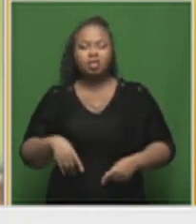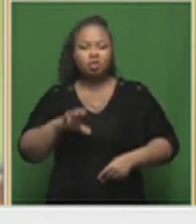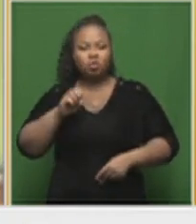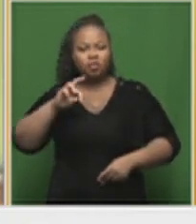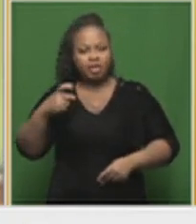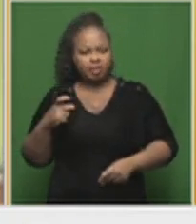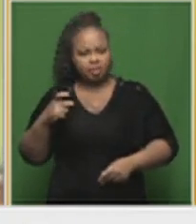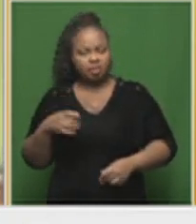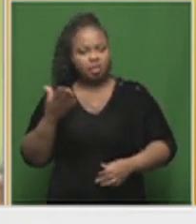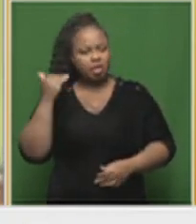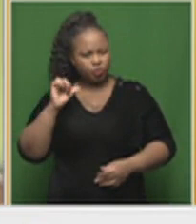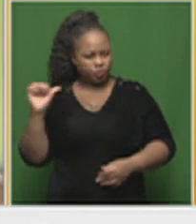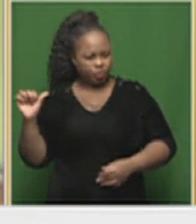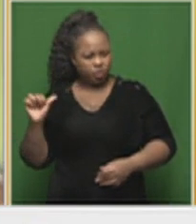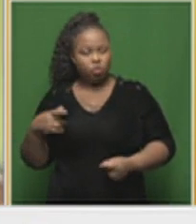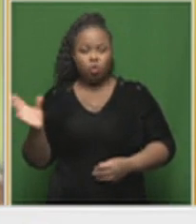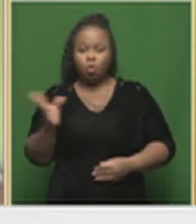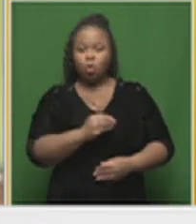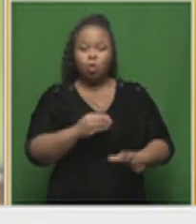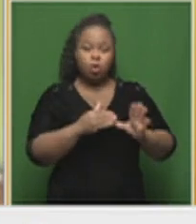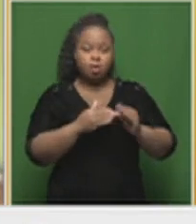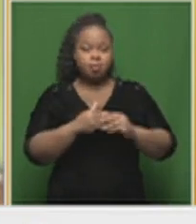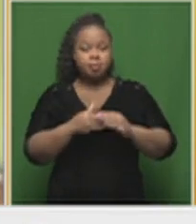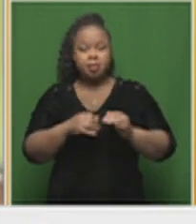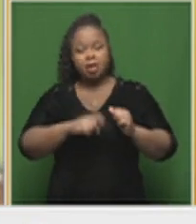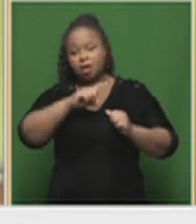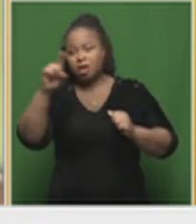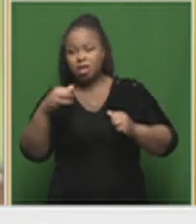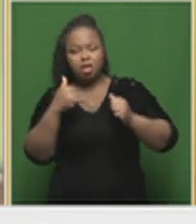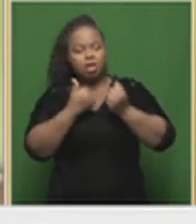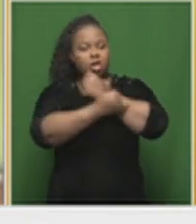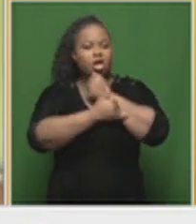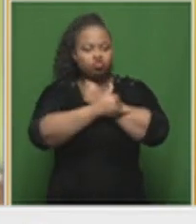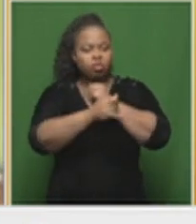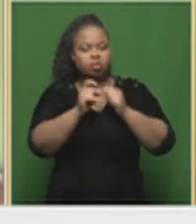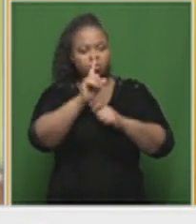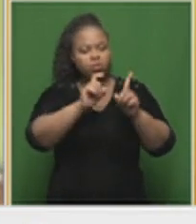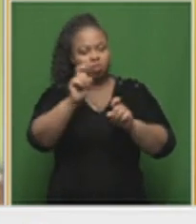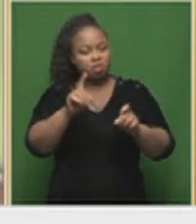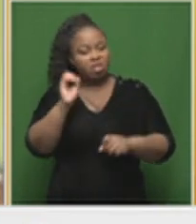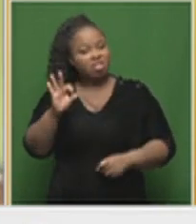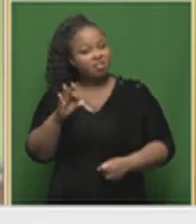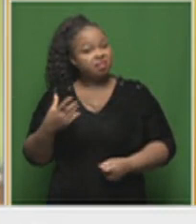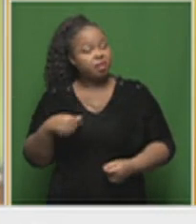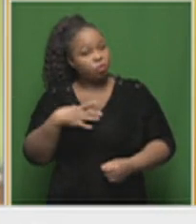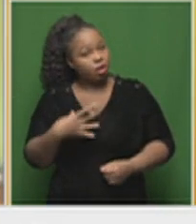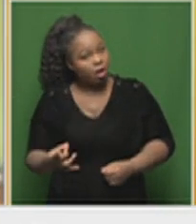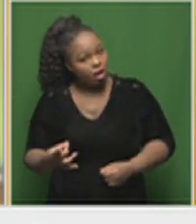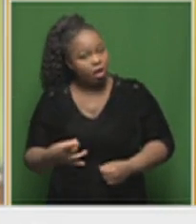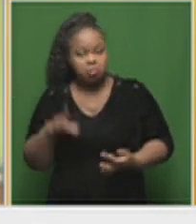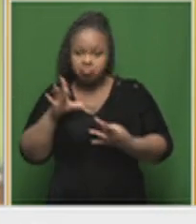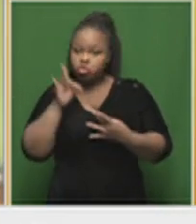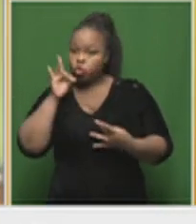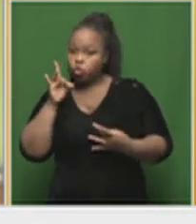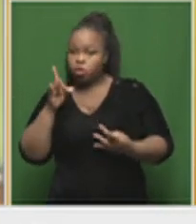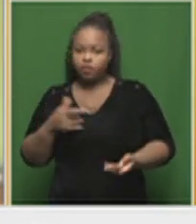at the end of last week wrote to all member states and participants asking them if they would like to make